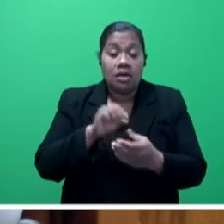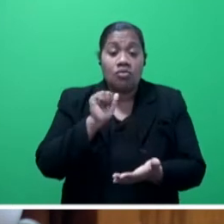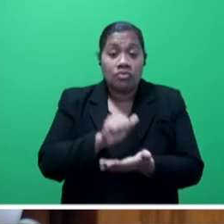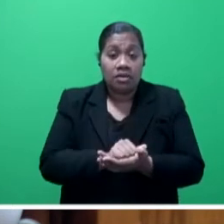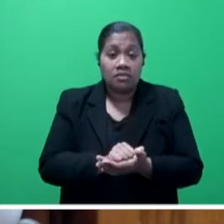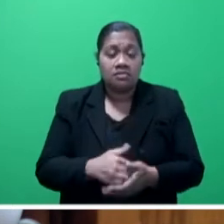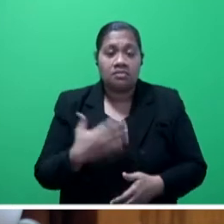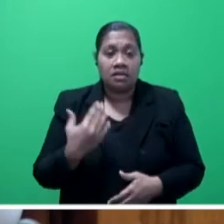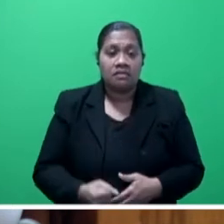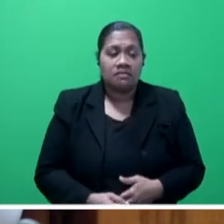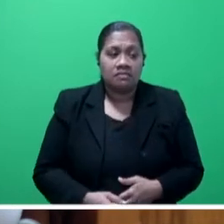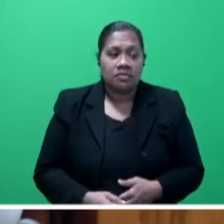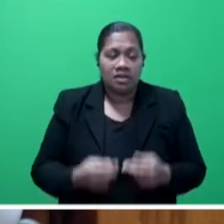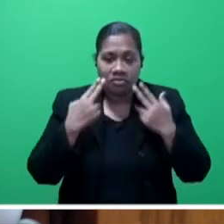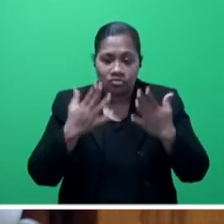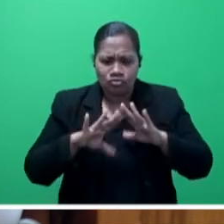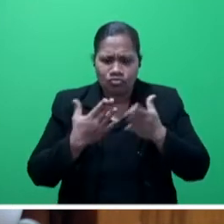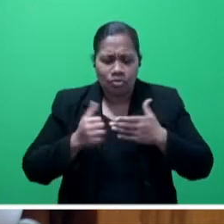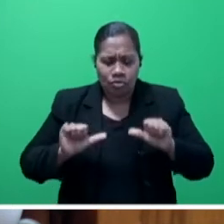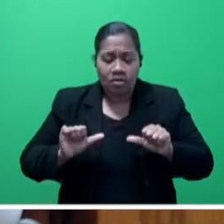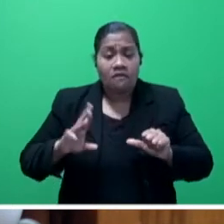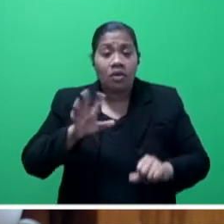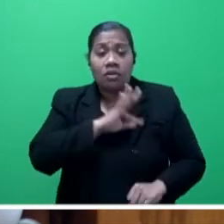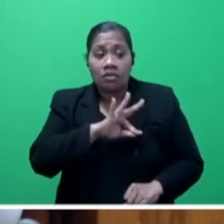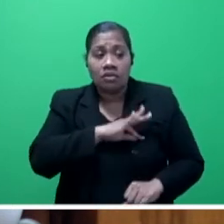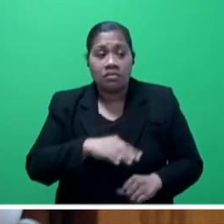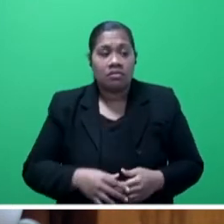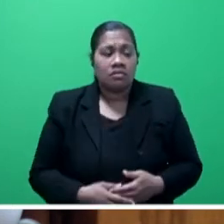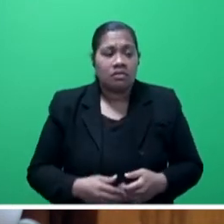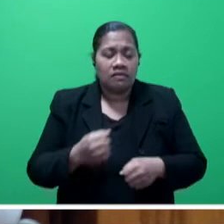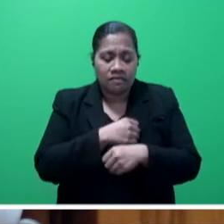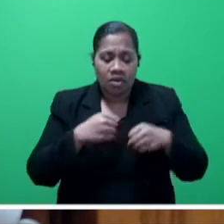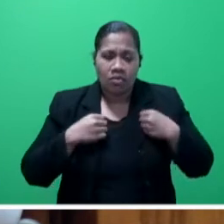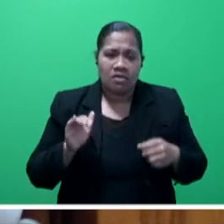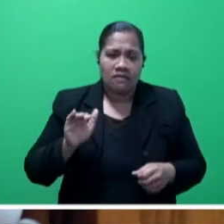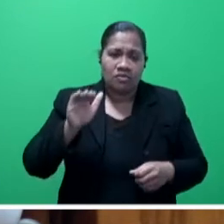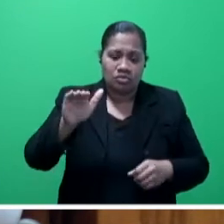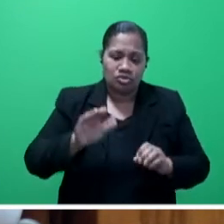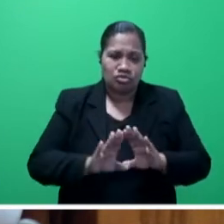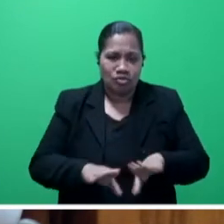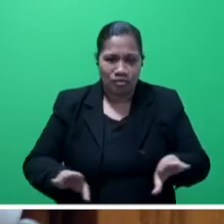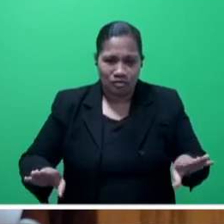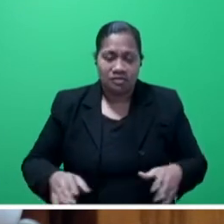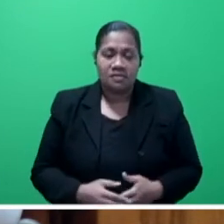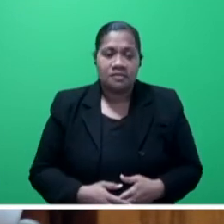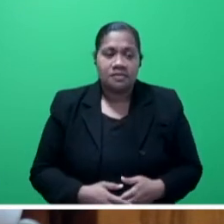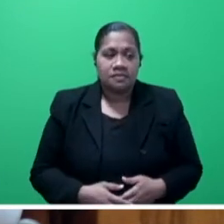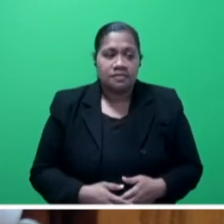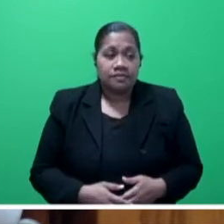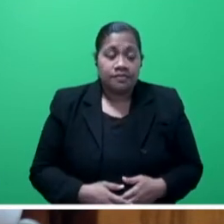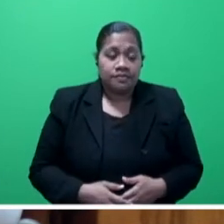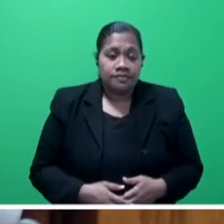natural world protected for the benefit of our present and future generation. While bearing this mandate is a